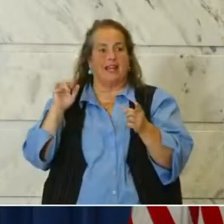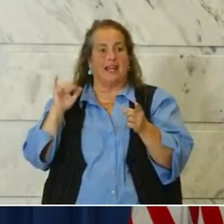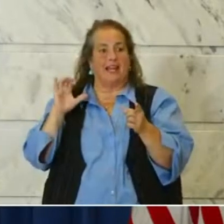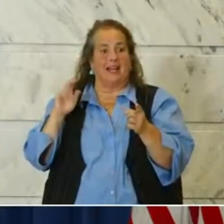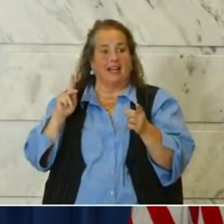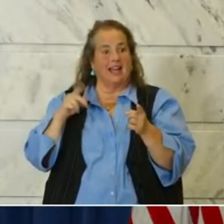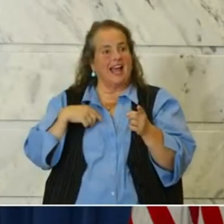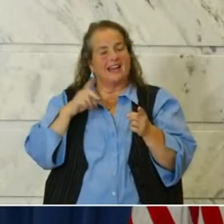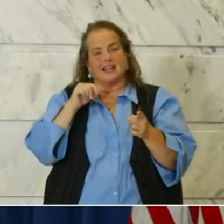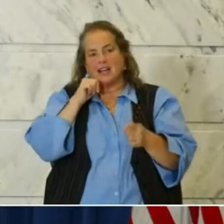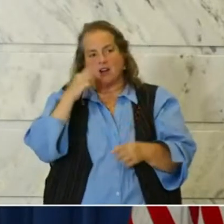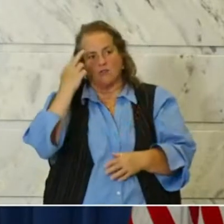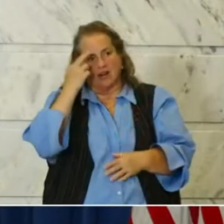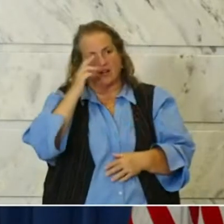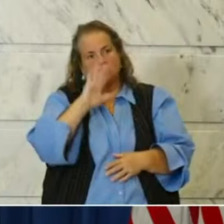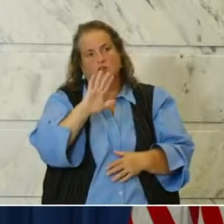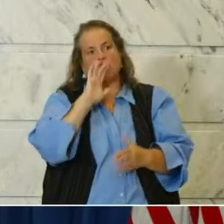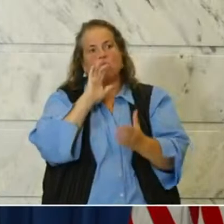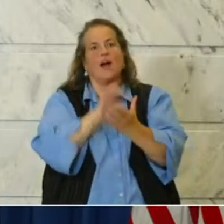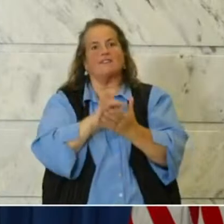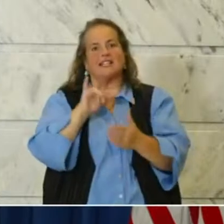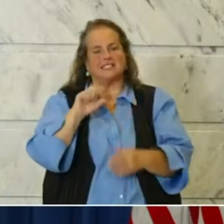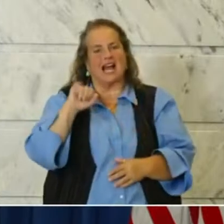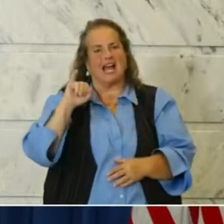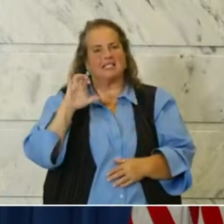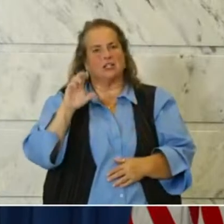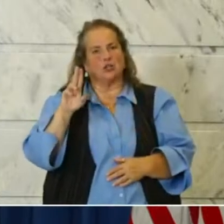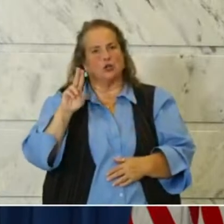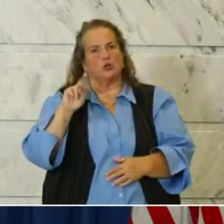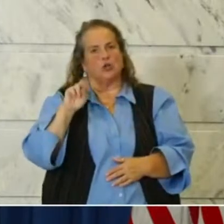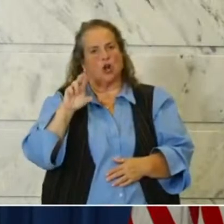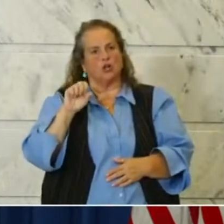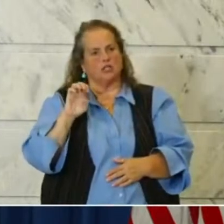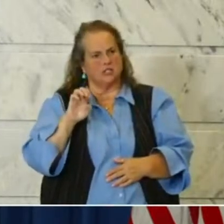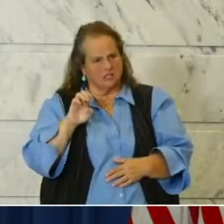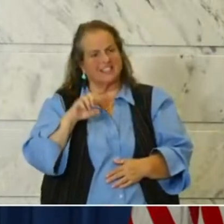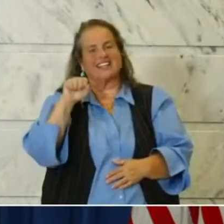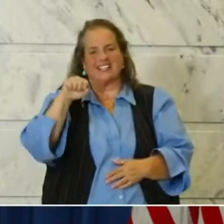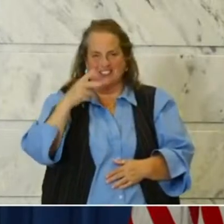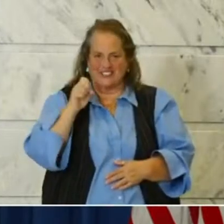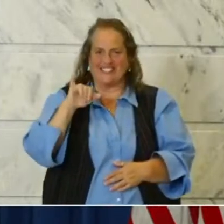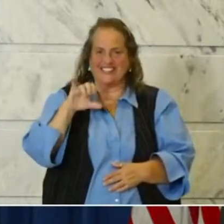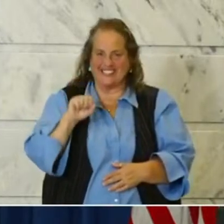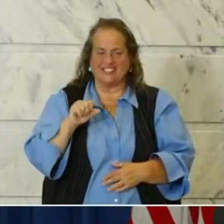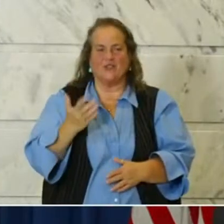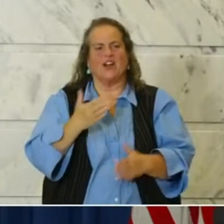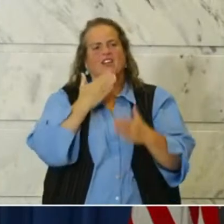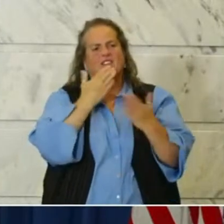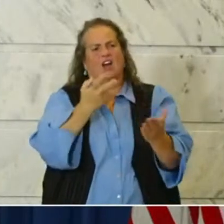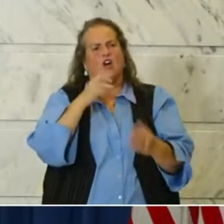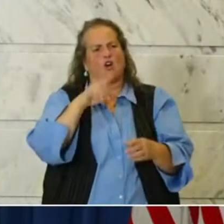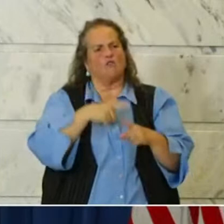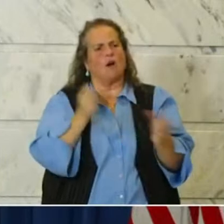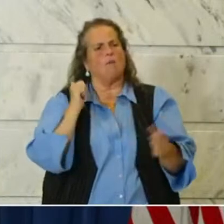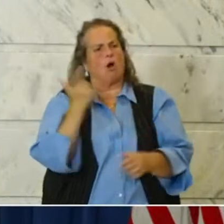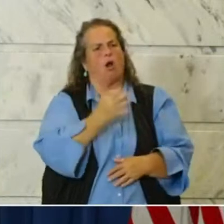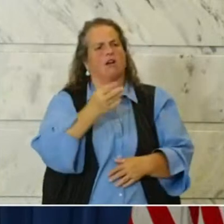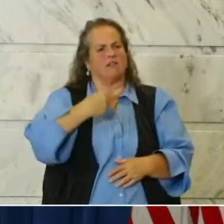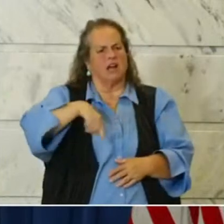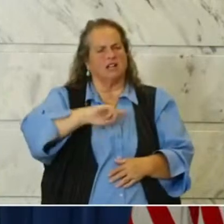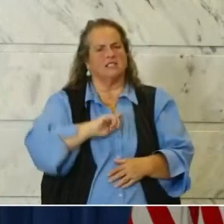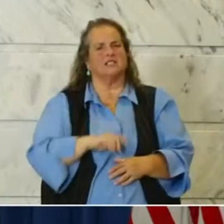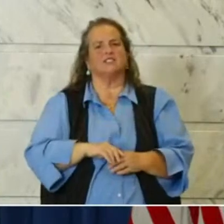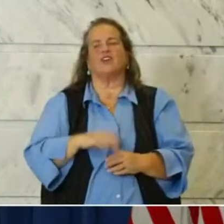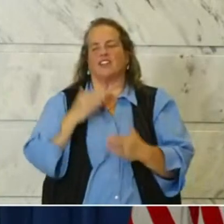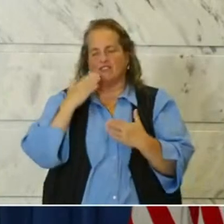that your wife is an ICU nurse. So thank her from all of us. Thank you, Governor. Appreciate it. Question